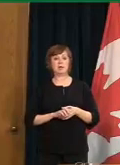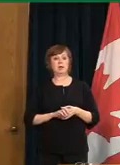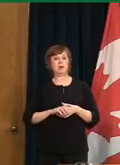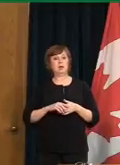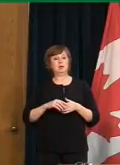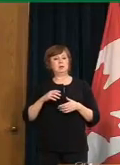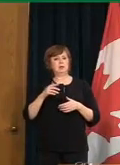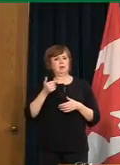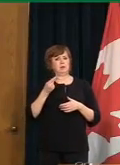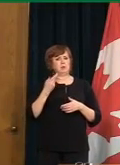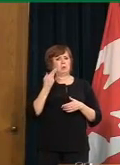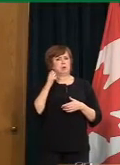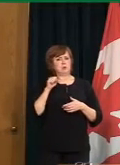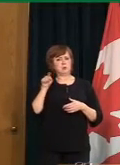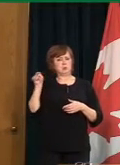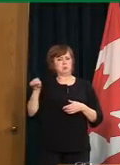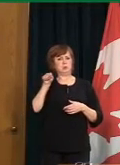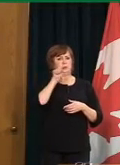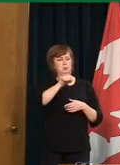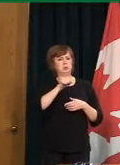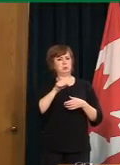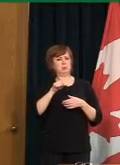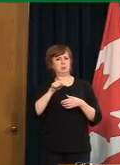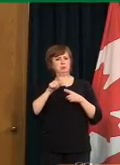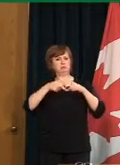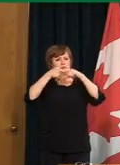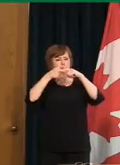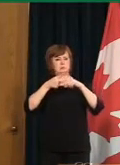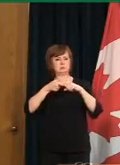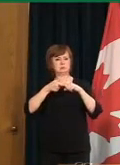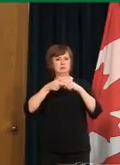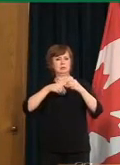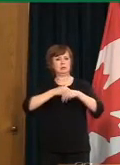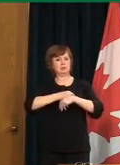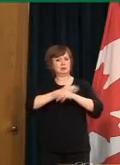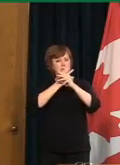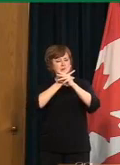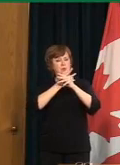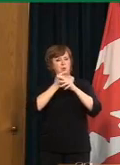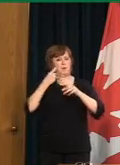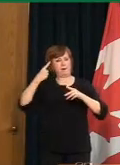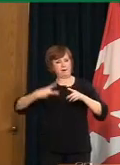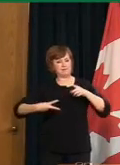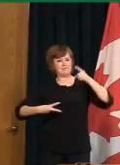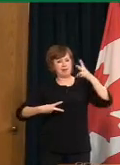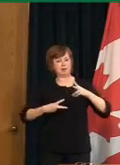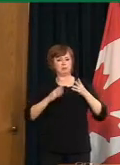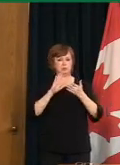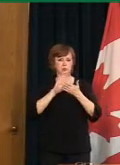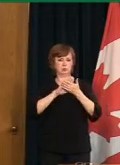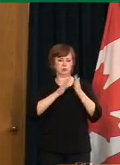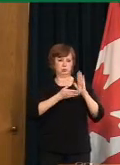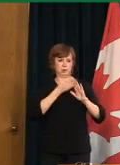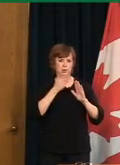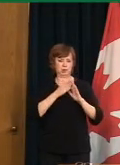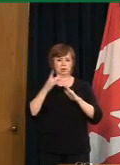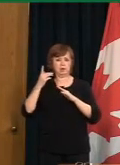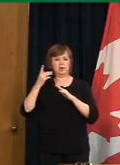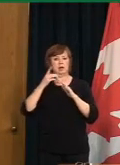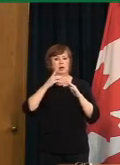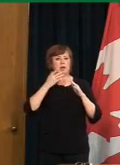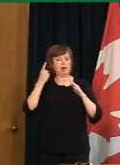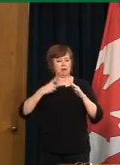also relieved the pressure in some of those settings. So we hope all these measures will allow really important